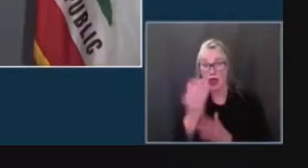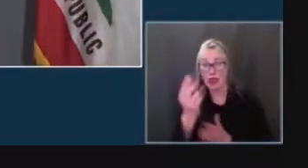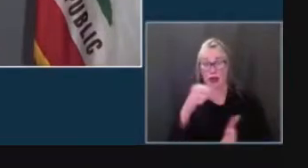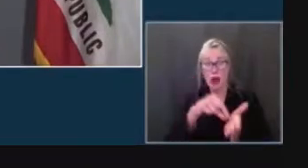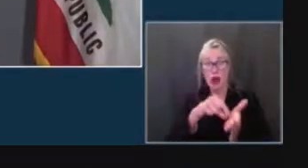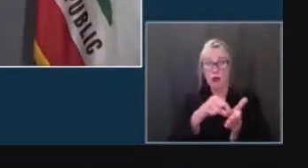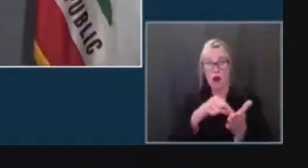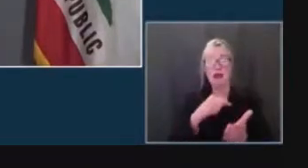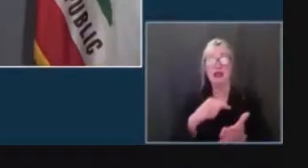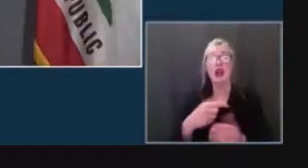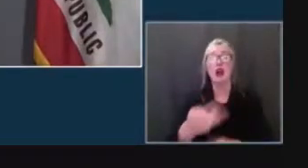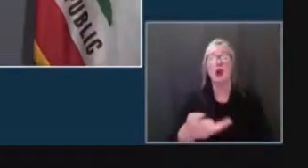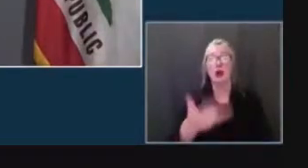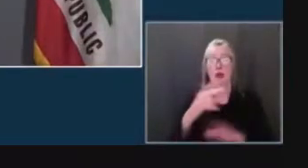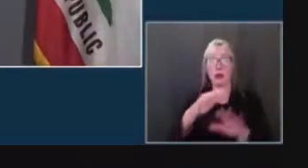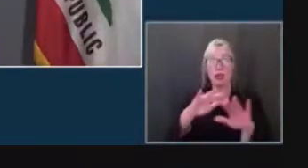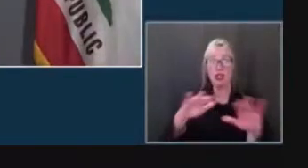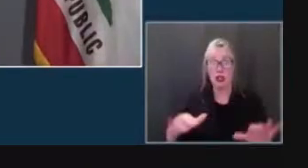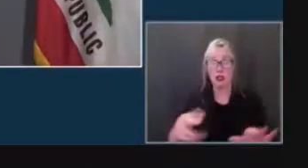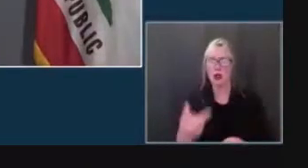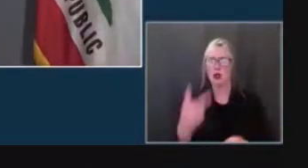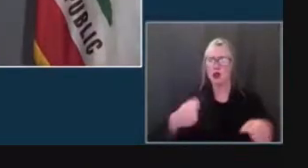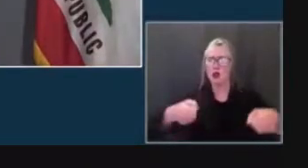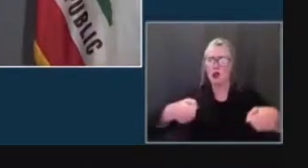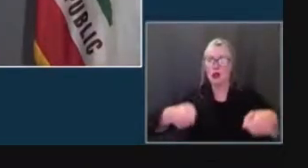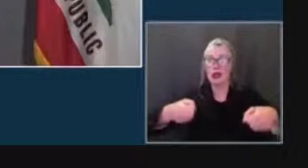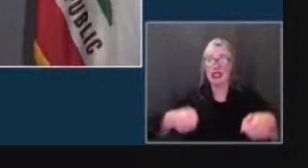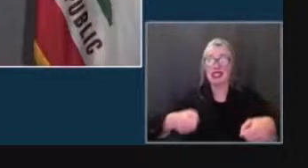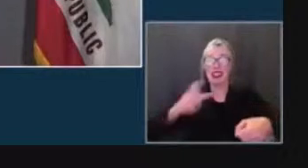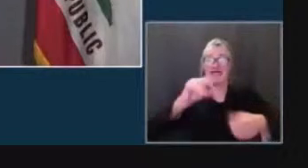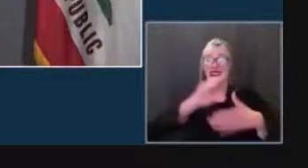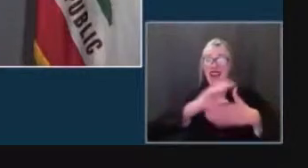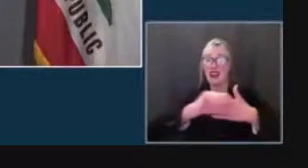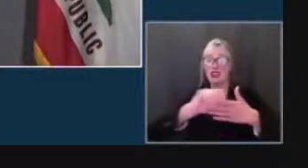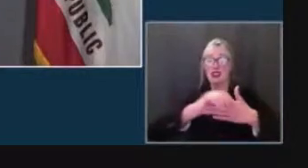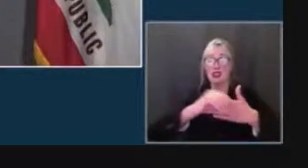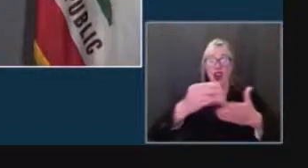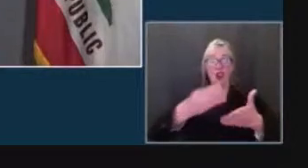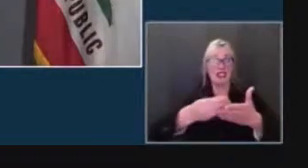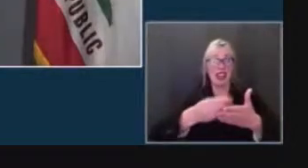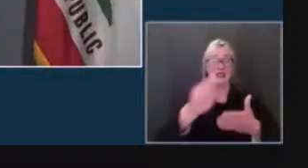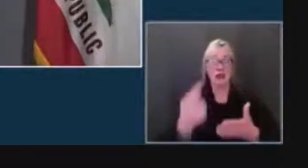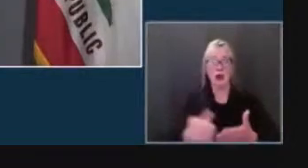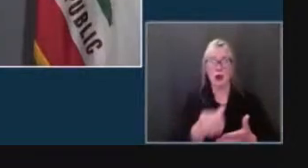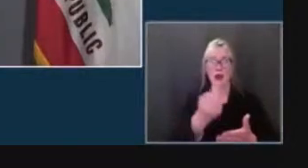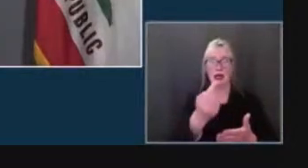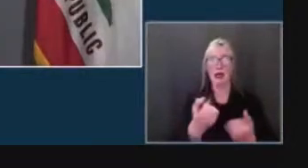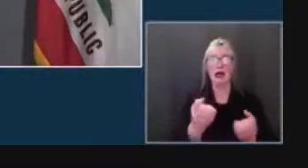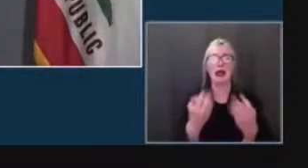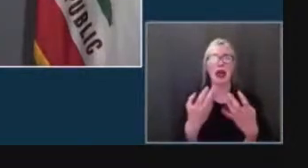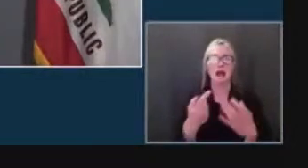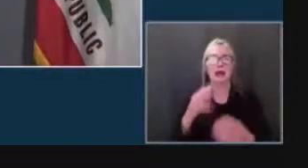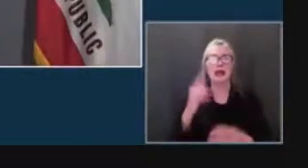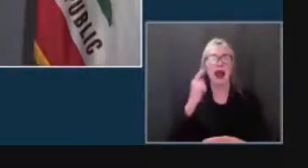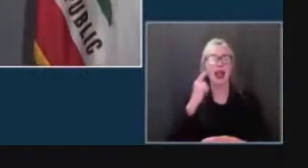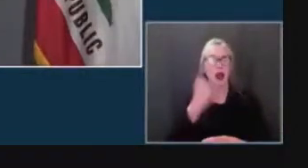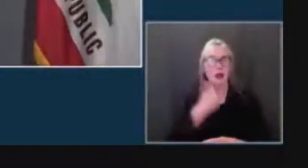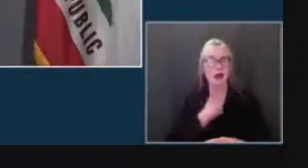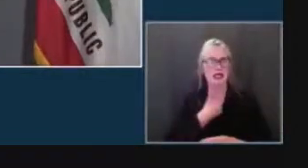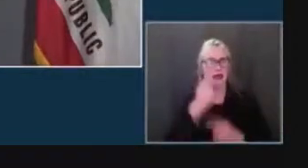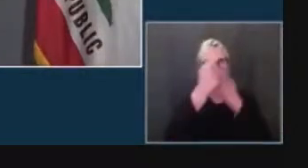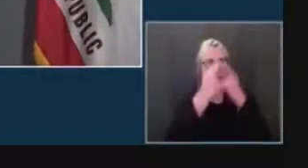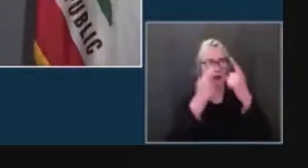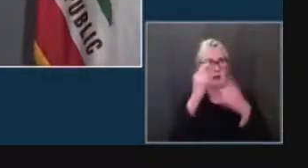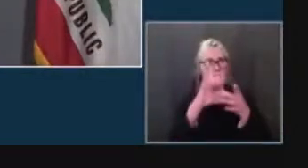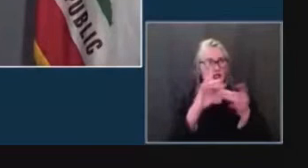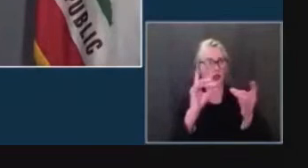3 children, 2 suitcases, and $500 cash. Today, like many, I find myself reflecting on that story in a different light